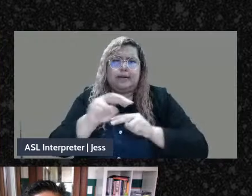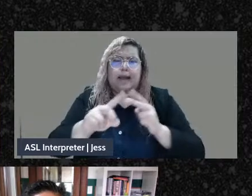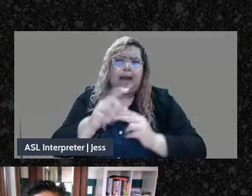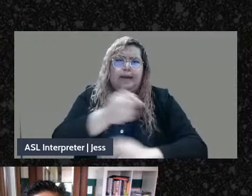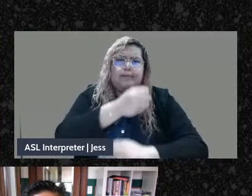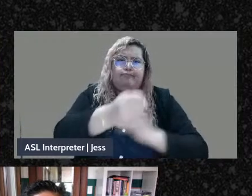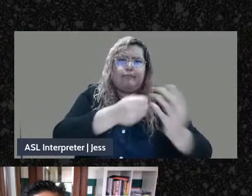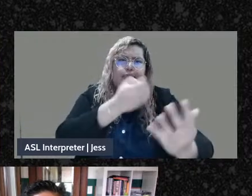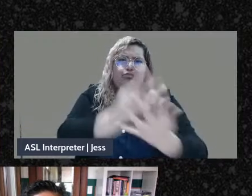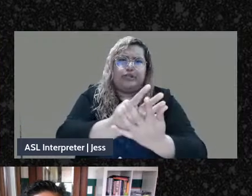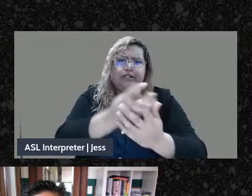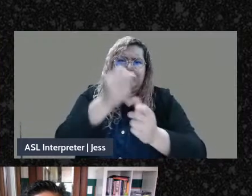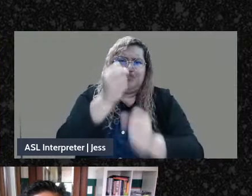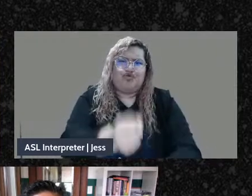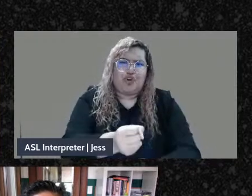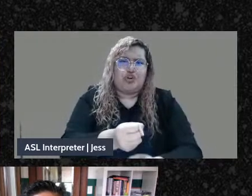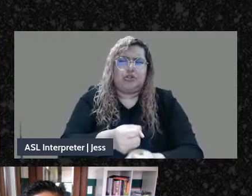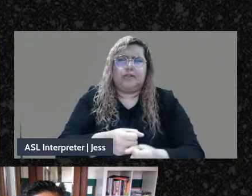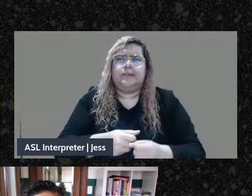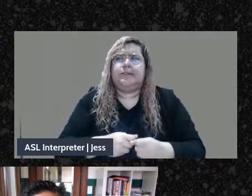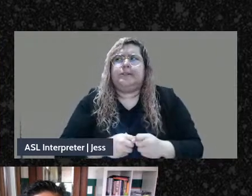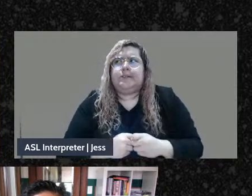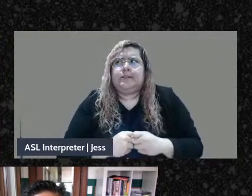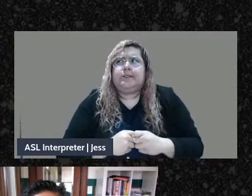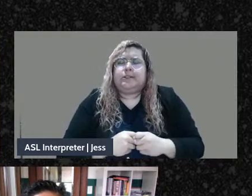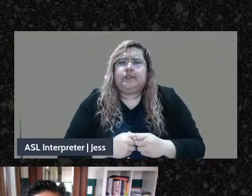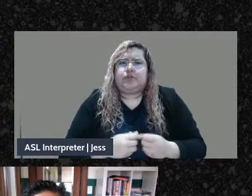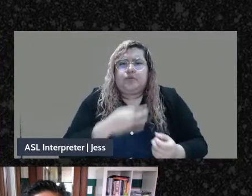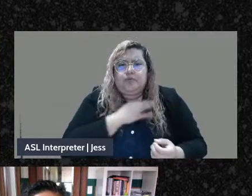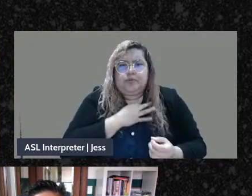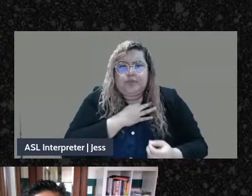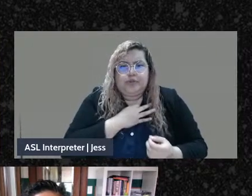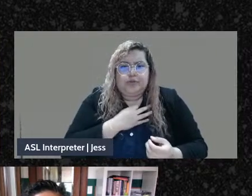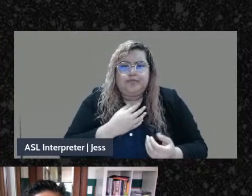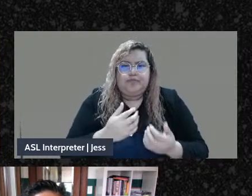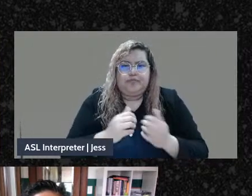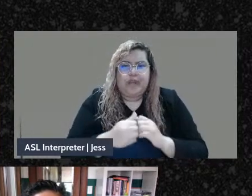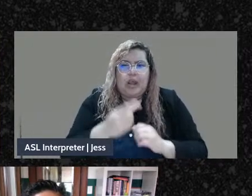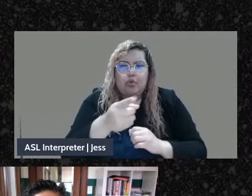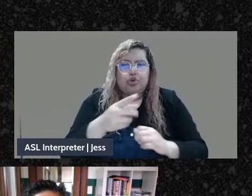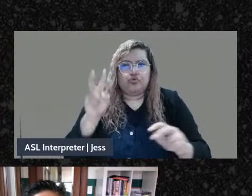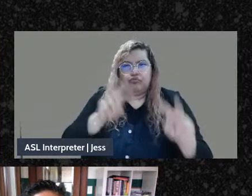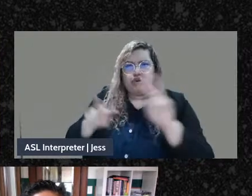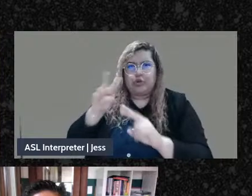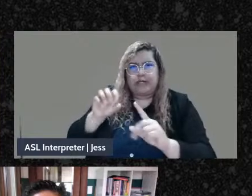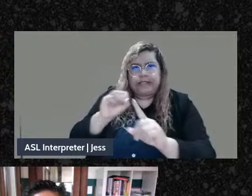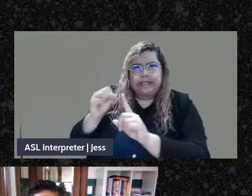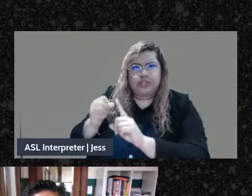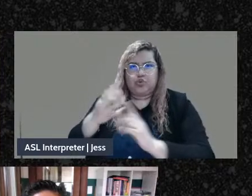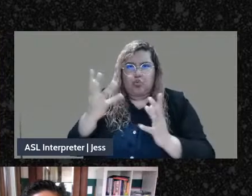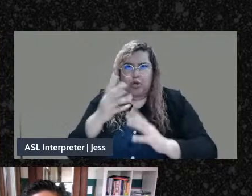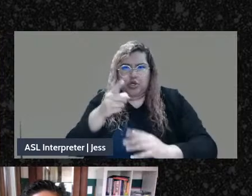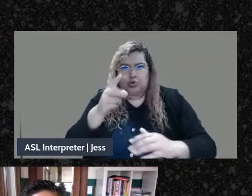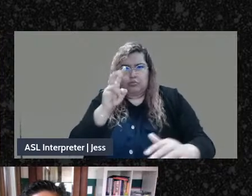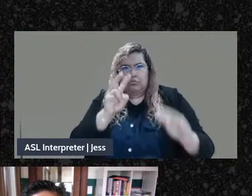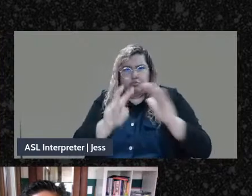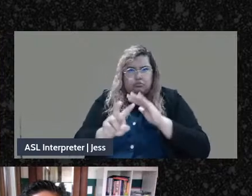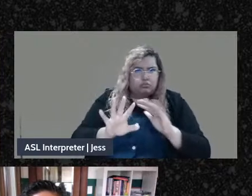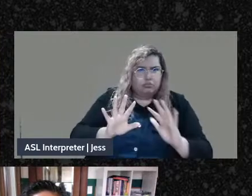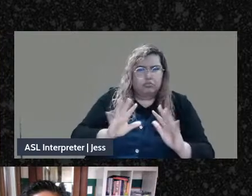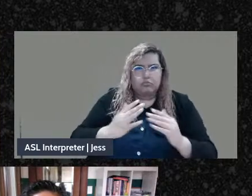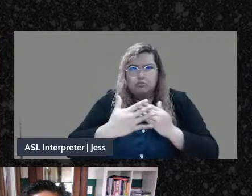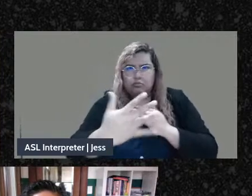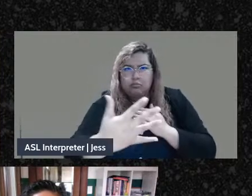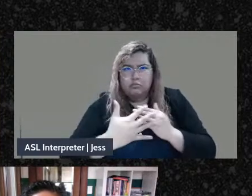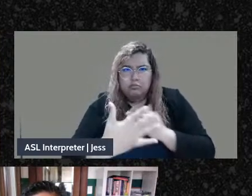So I'm just, you know, yeah, I'm curious about how you all are assessing these conditions and what you're anticipating, and